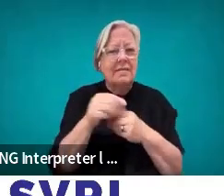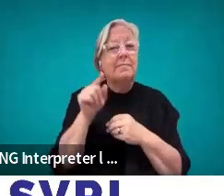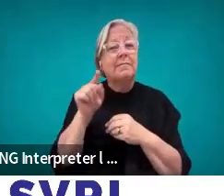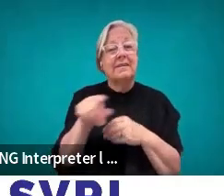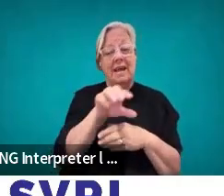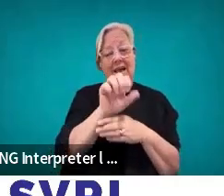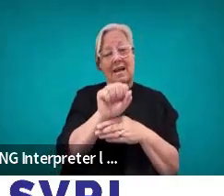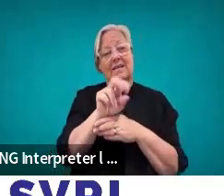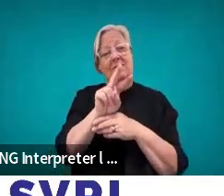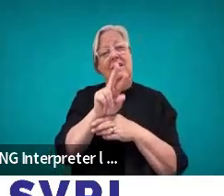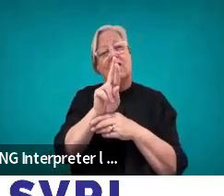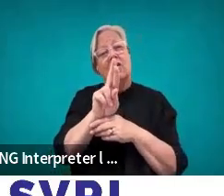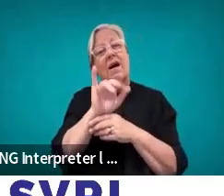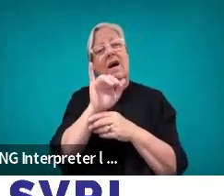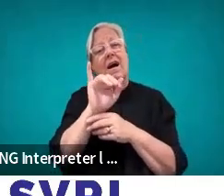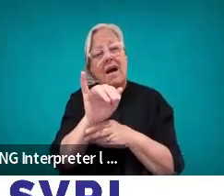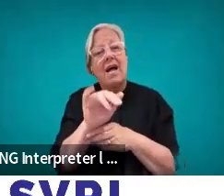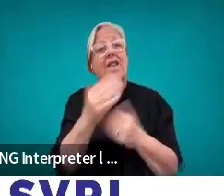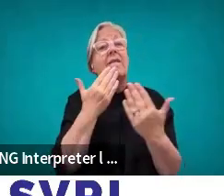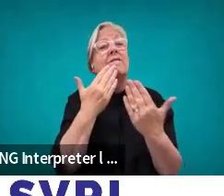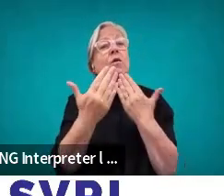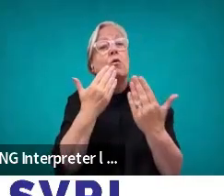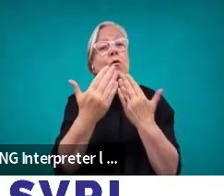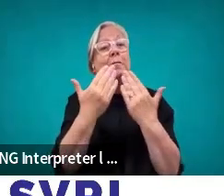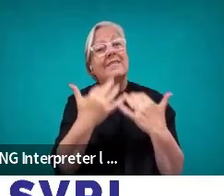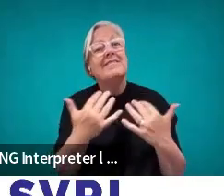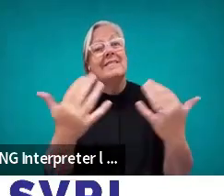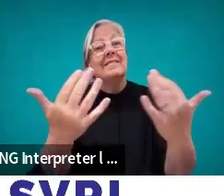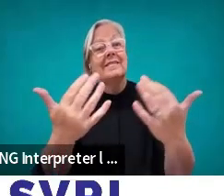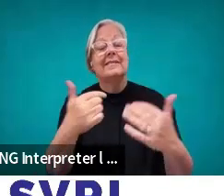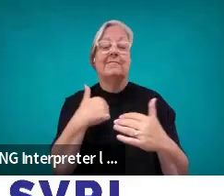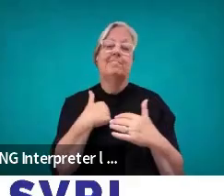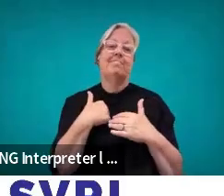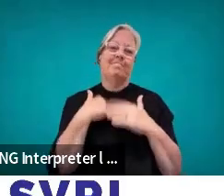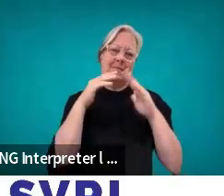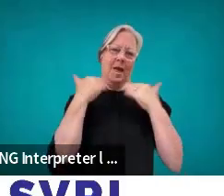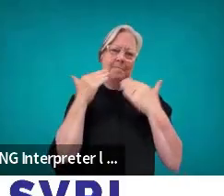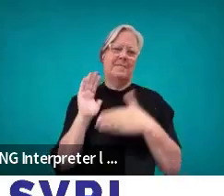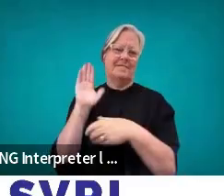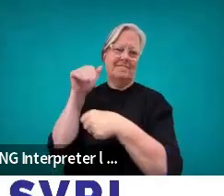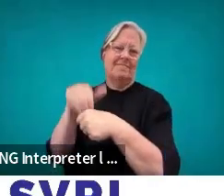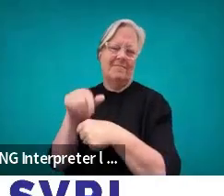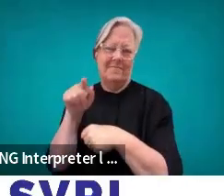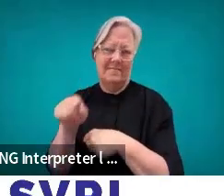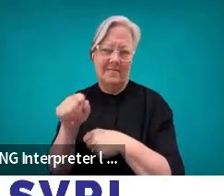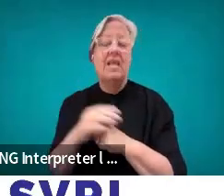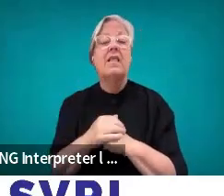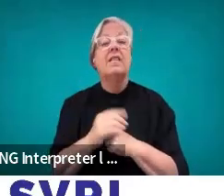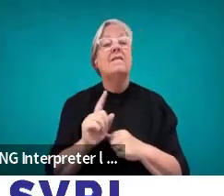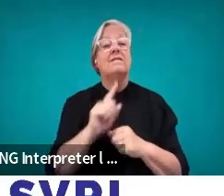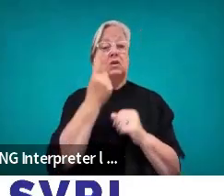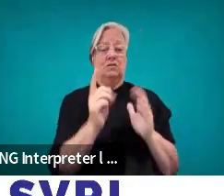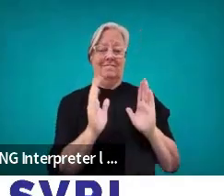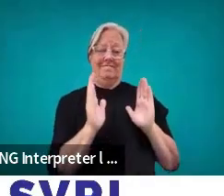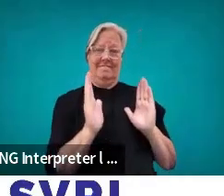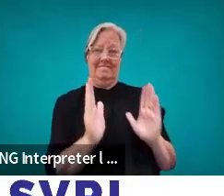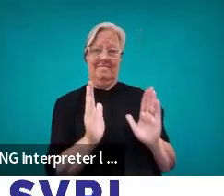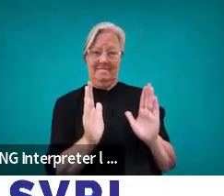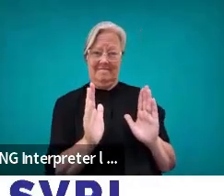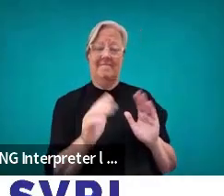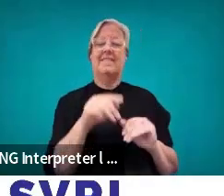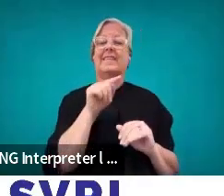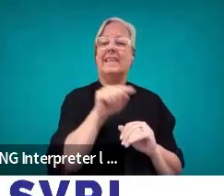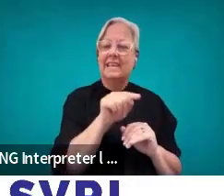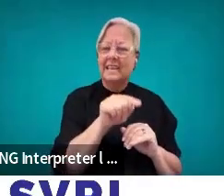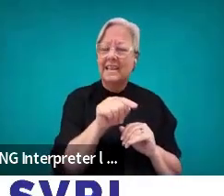was fortunate to be a part of. We designed this first series to offer colleagues who could not attend the Cape